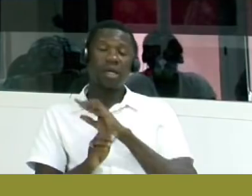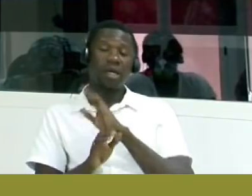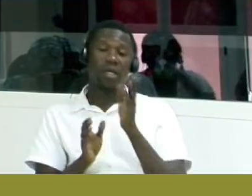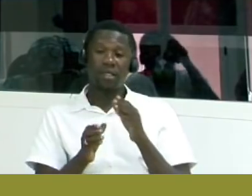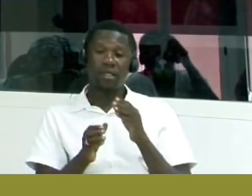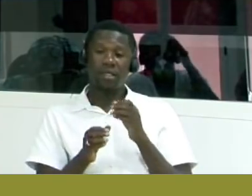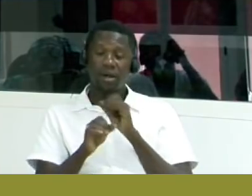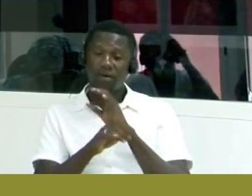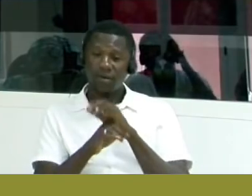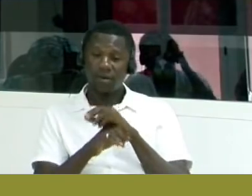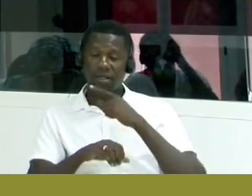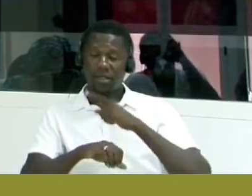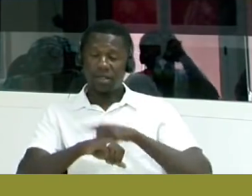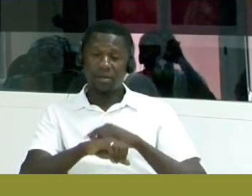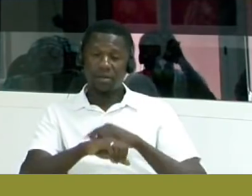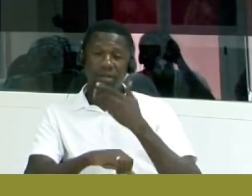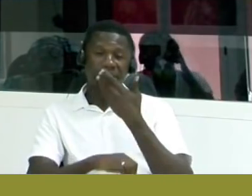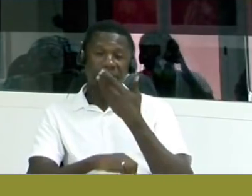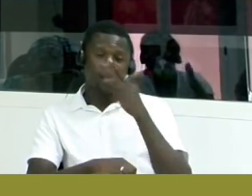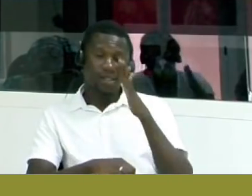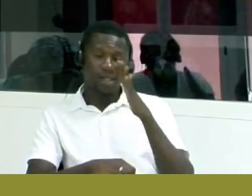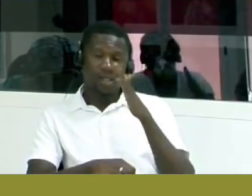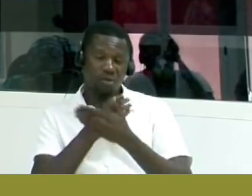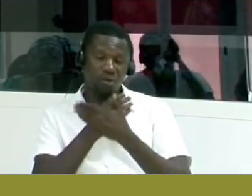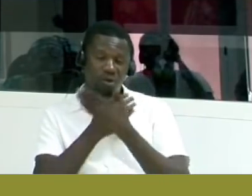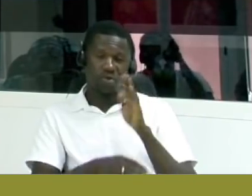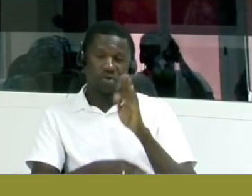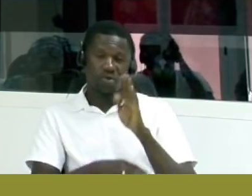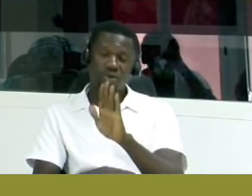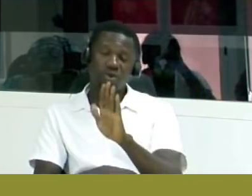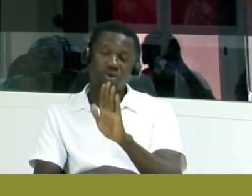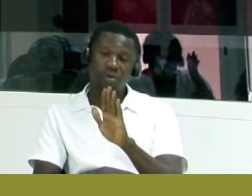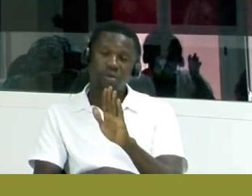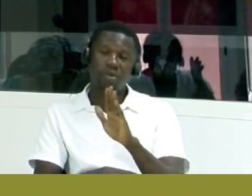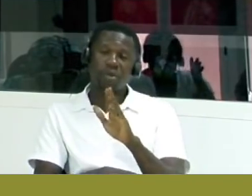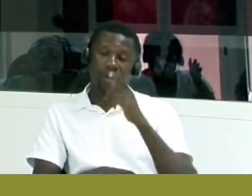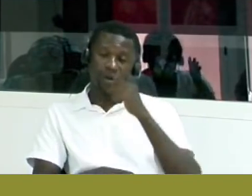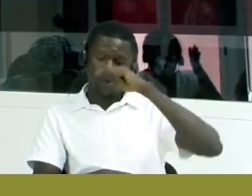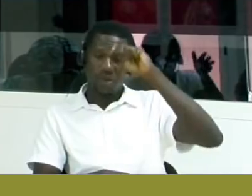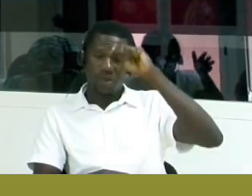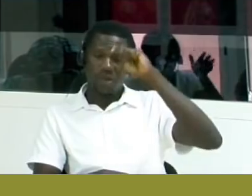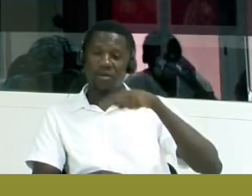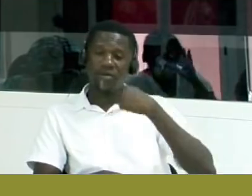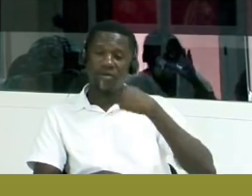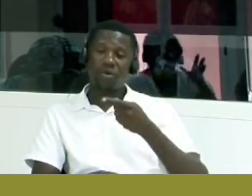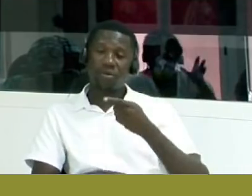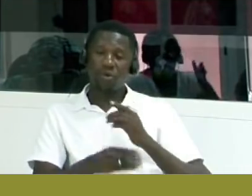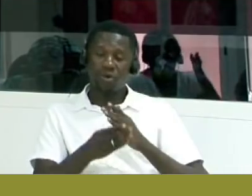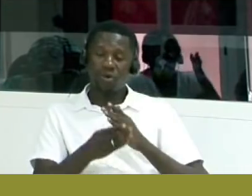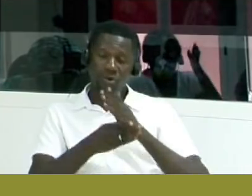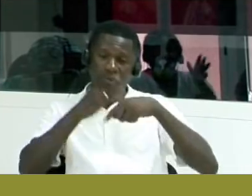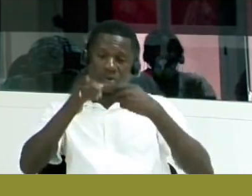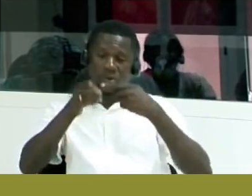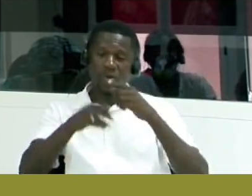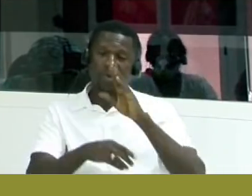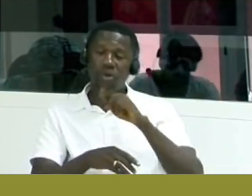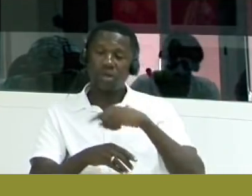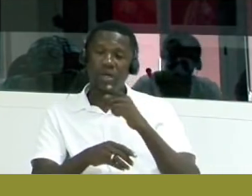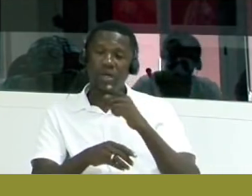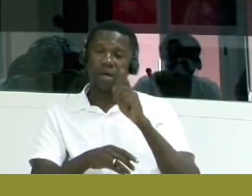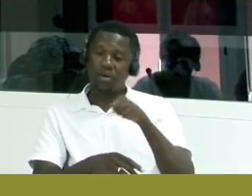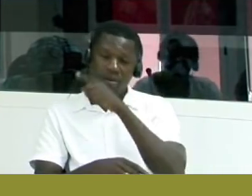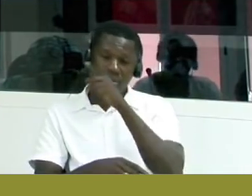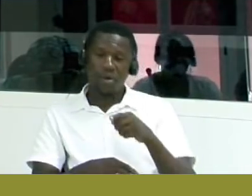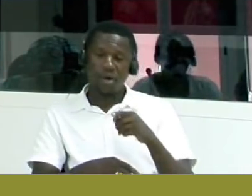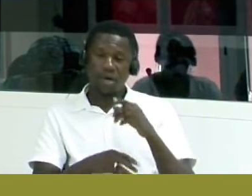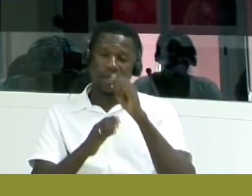a.m. to stop the police from continuing with their unlawful act? No, I did not.